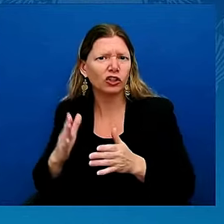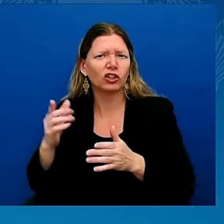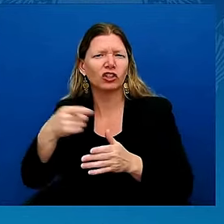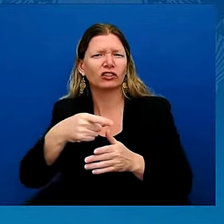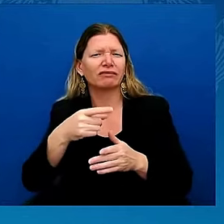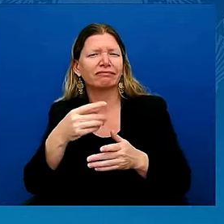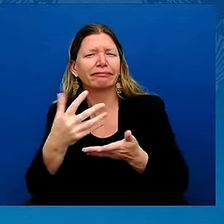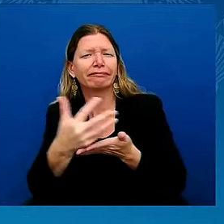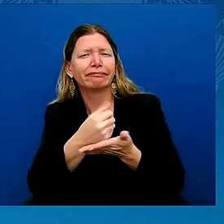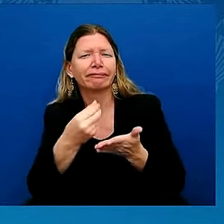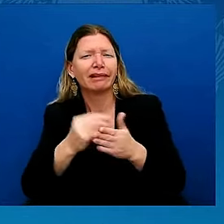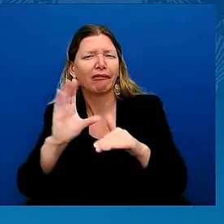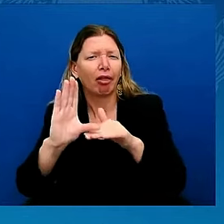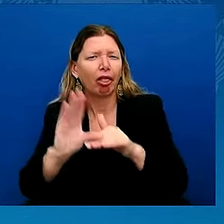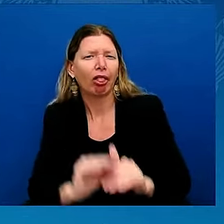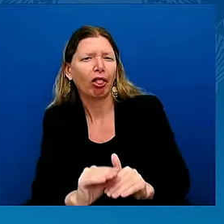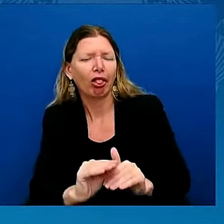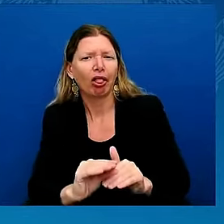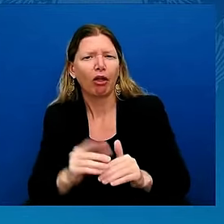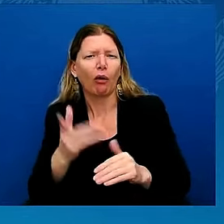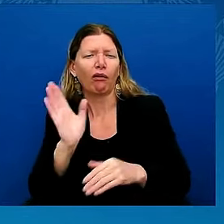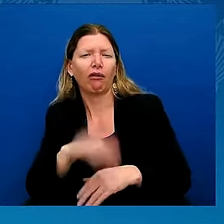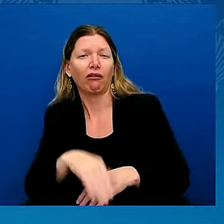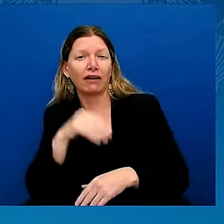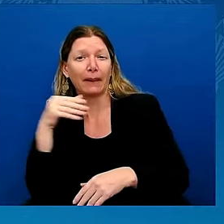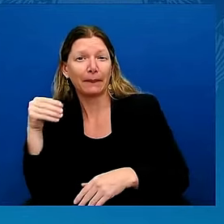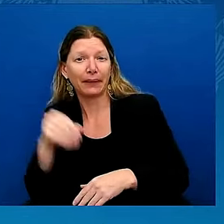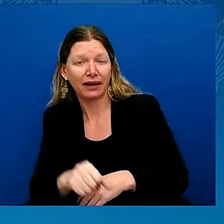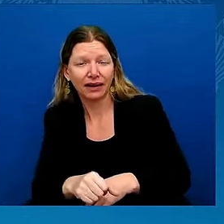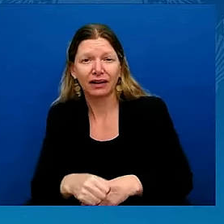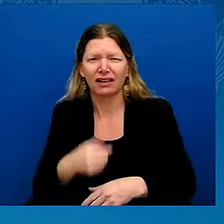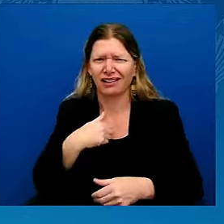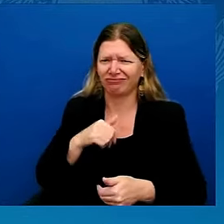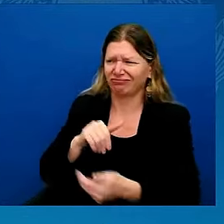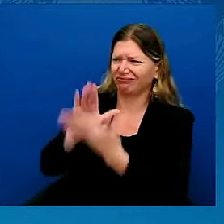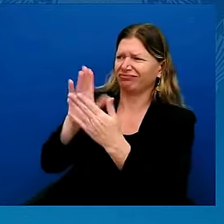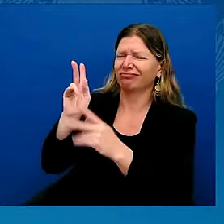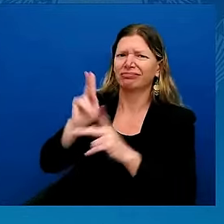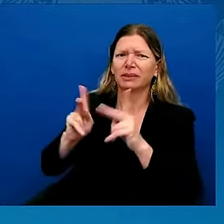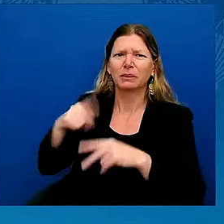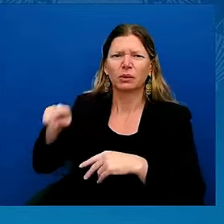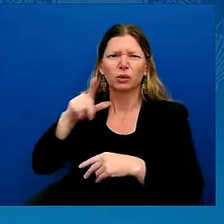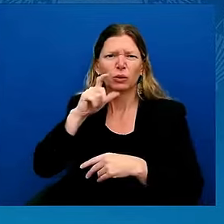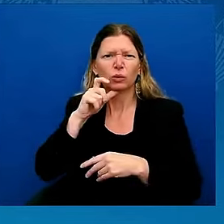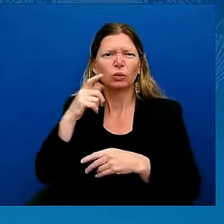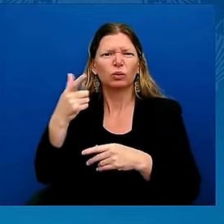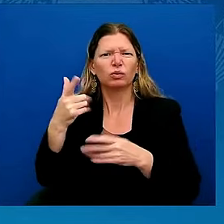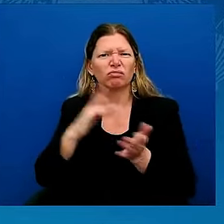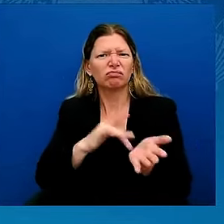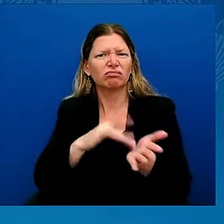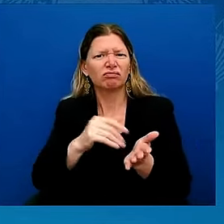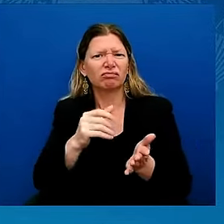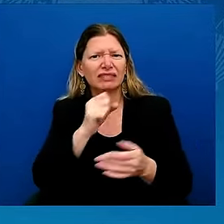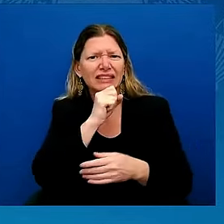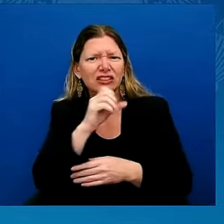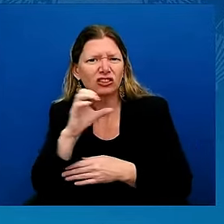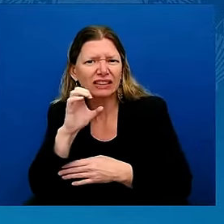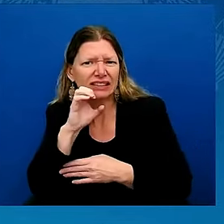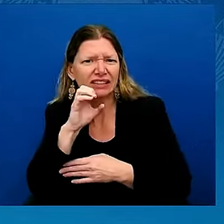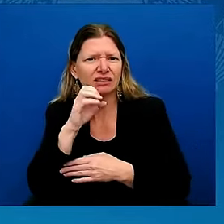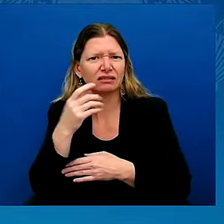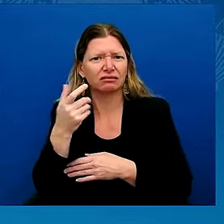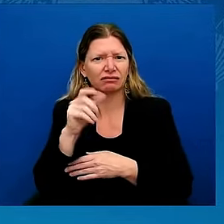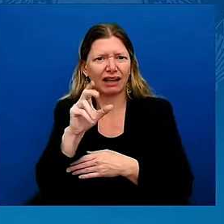to say, when I stand here before you today, this is not just something that I decided to